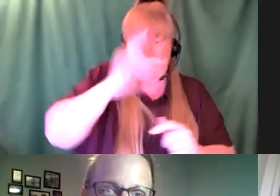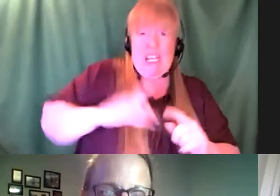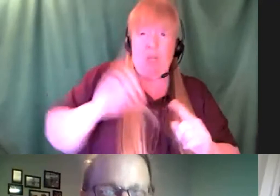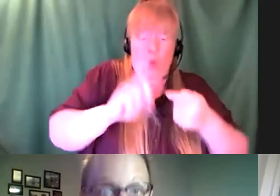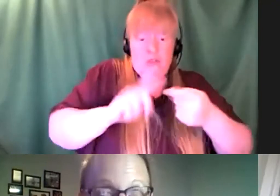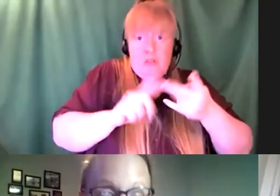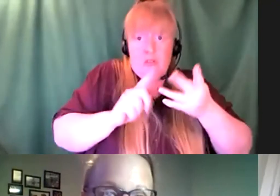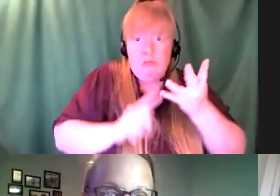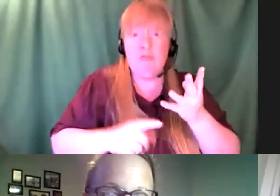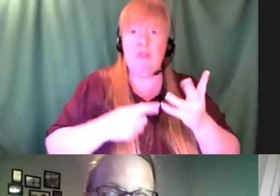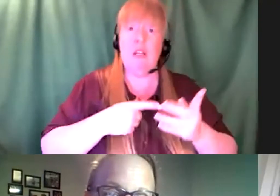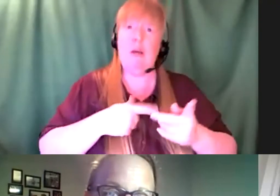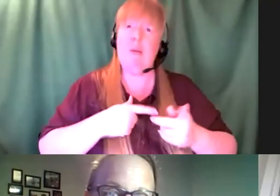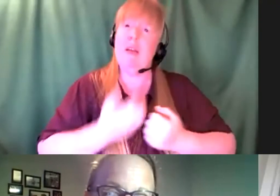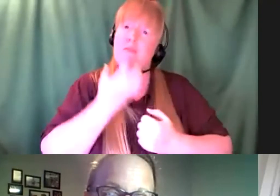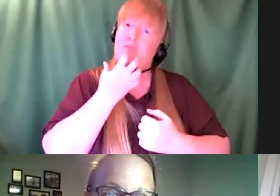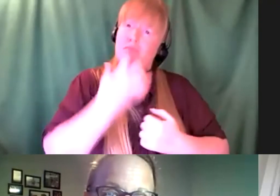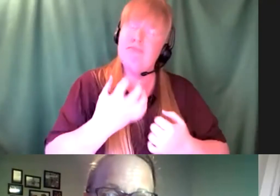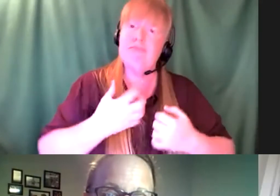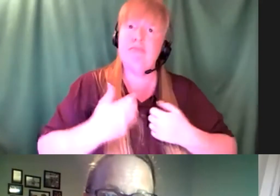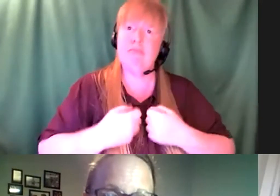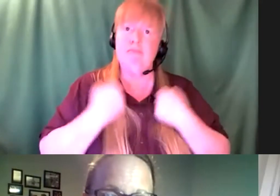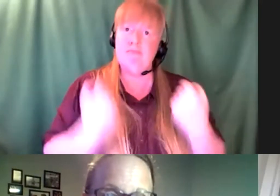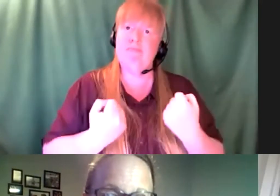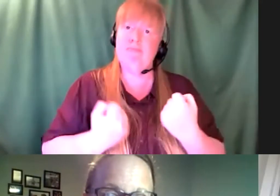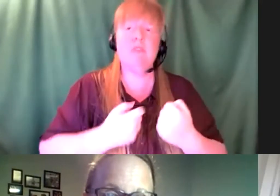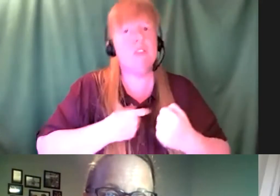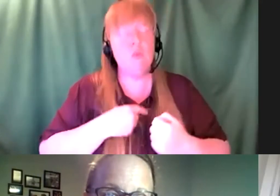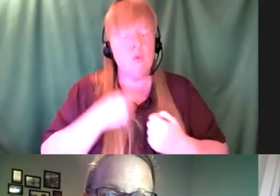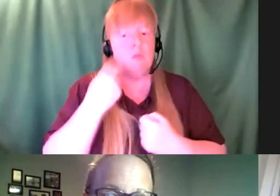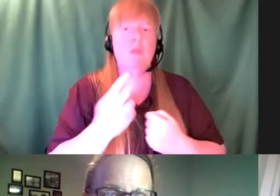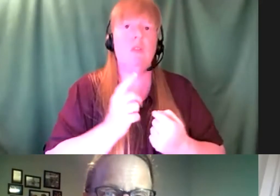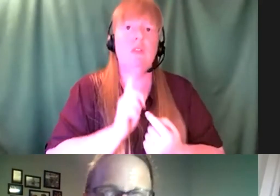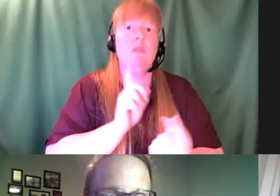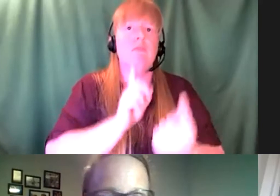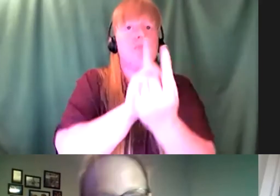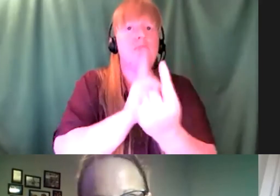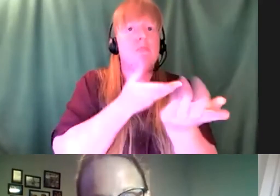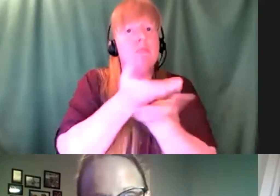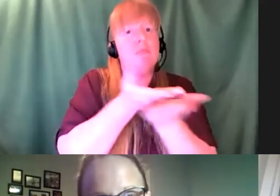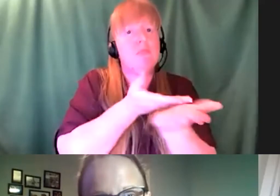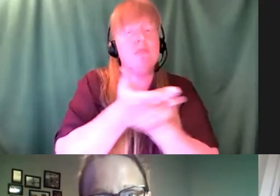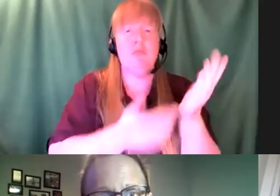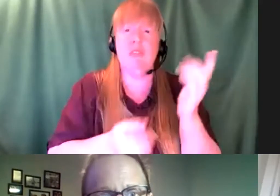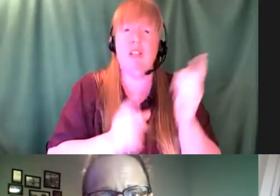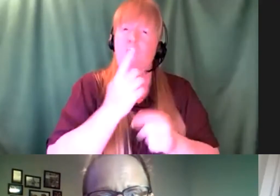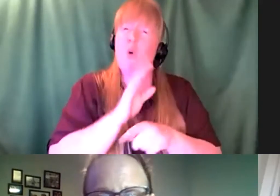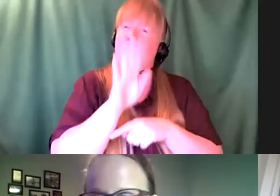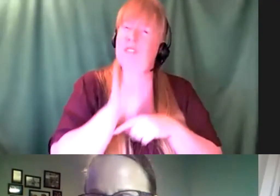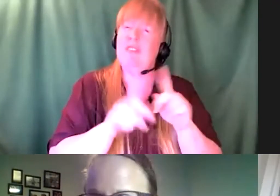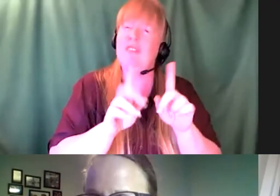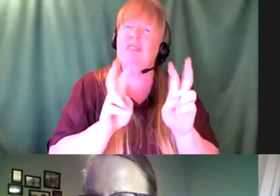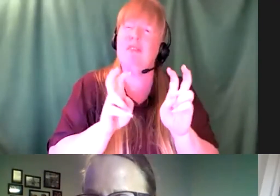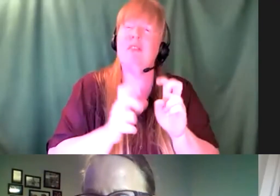bold to have those conversations, I think, would be a really good first step. But it's just so important, isn't it? You know, I think I saw something